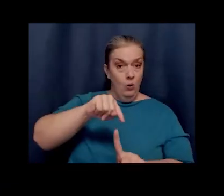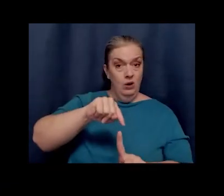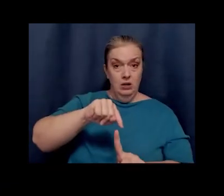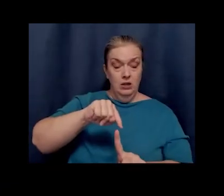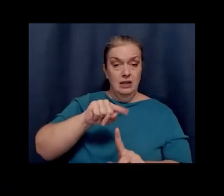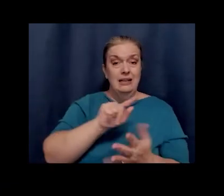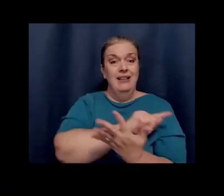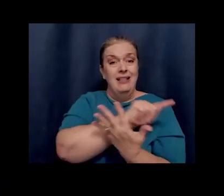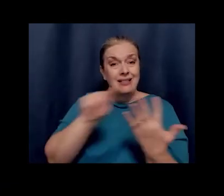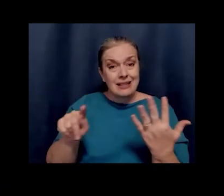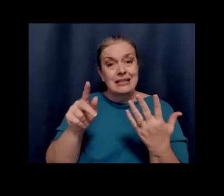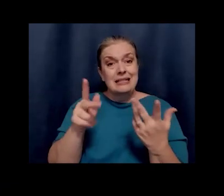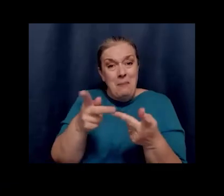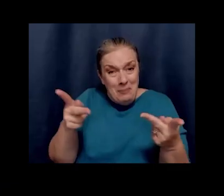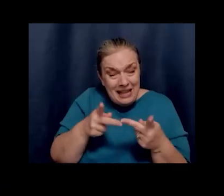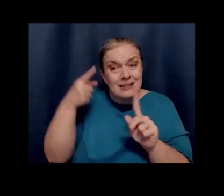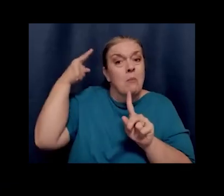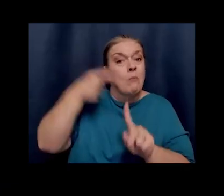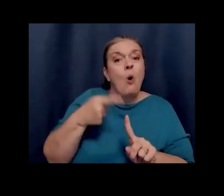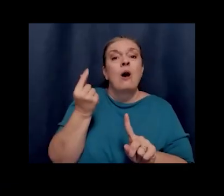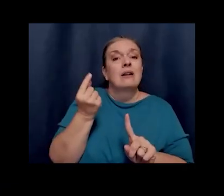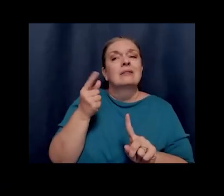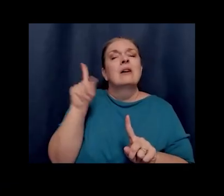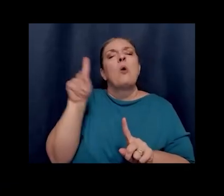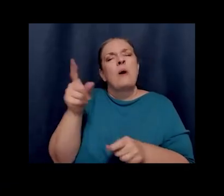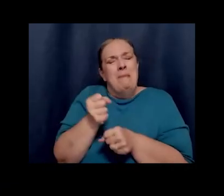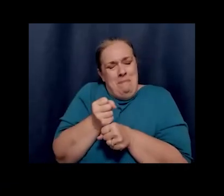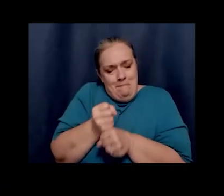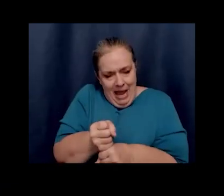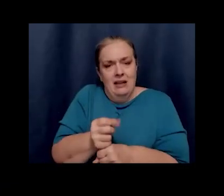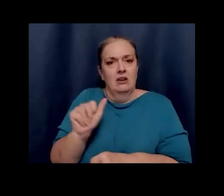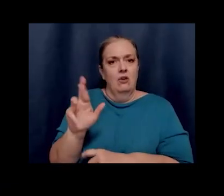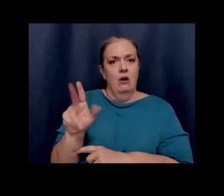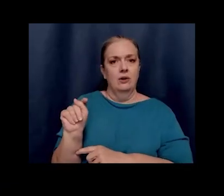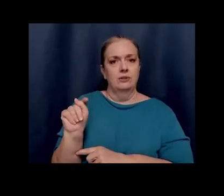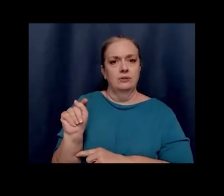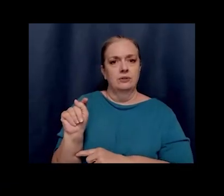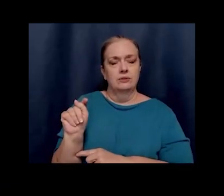places are about where art was made. You have, as noted art